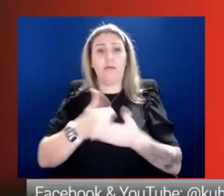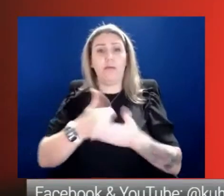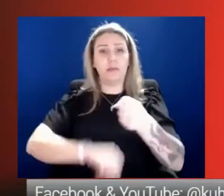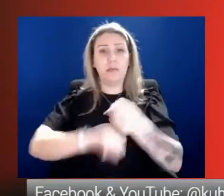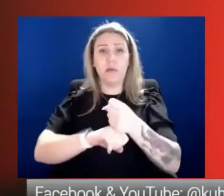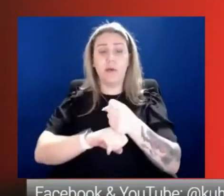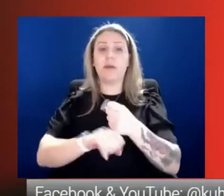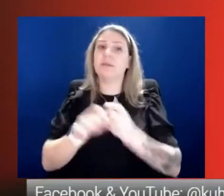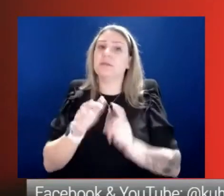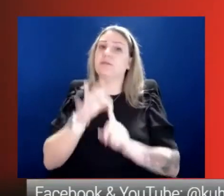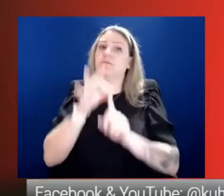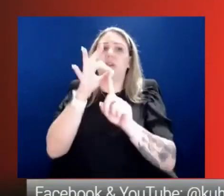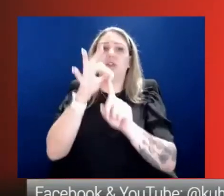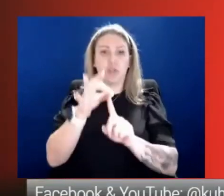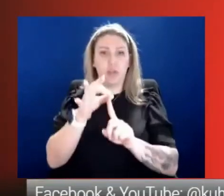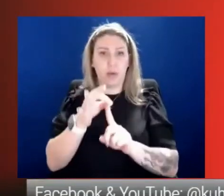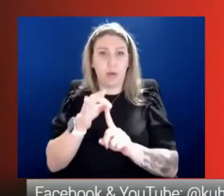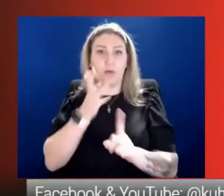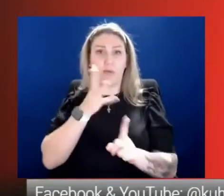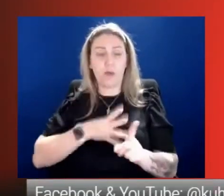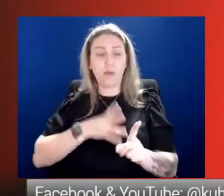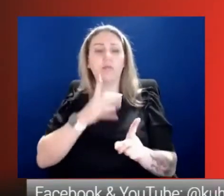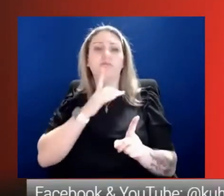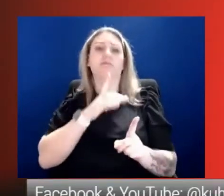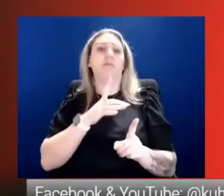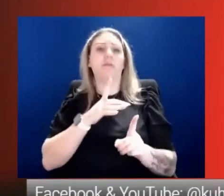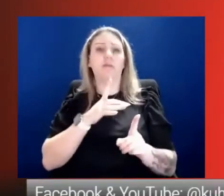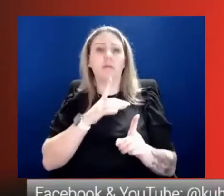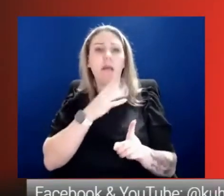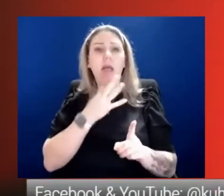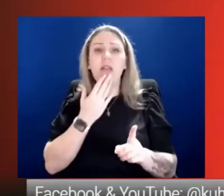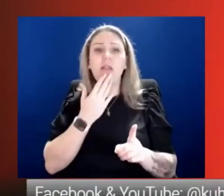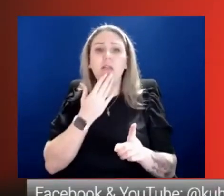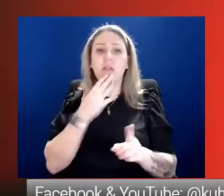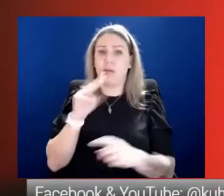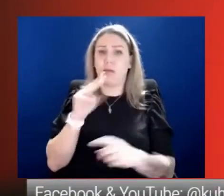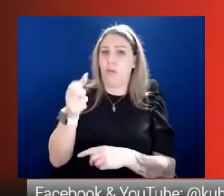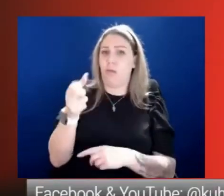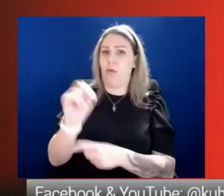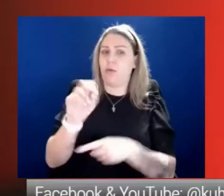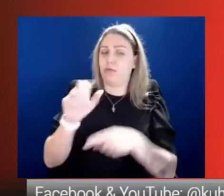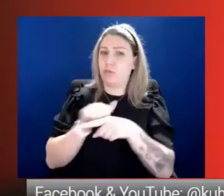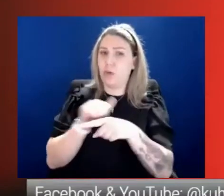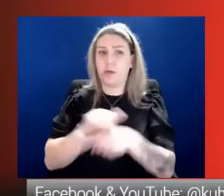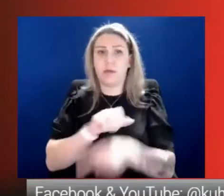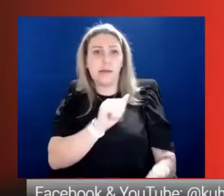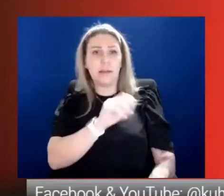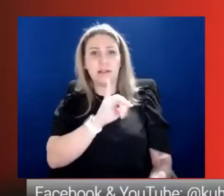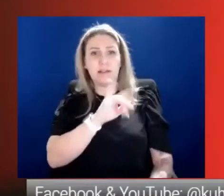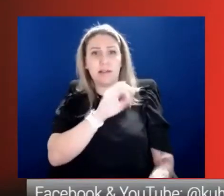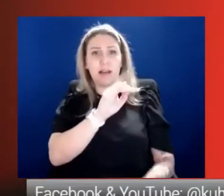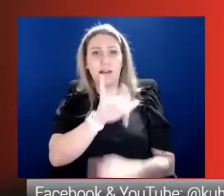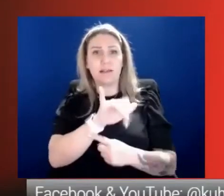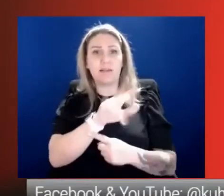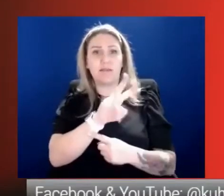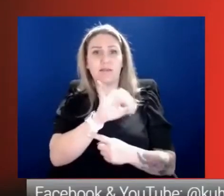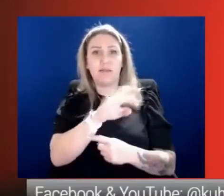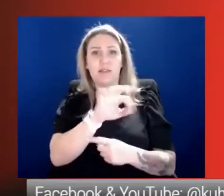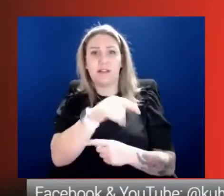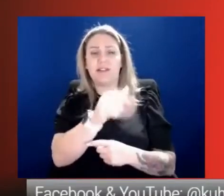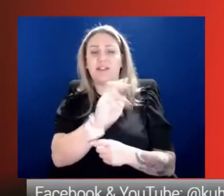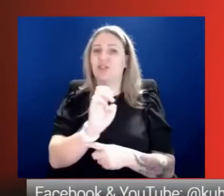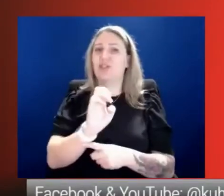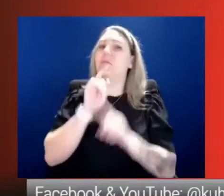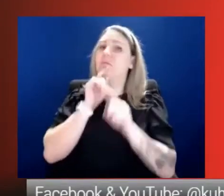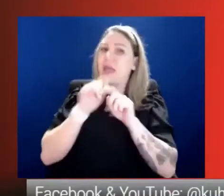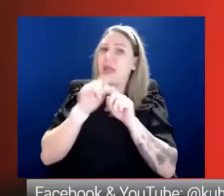got Morgan's Practice, we have a group called Usazi Village that is reaching out to new moms, black moms